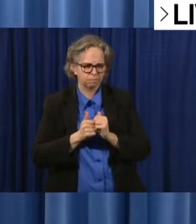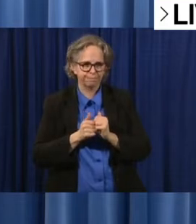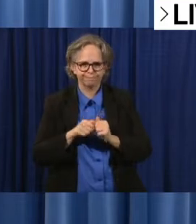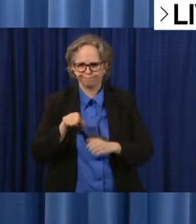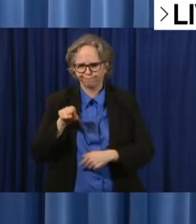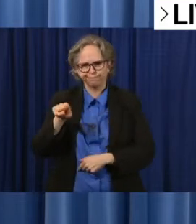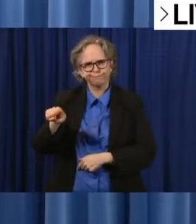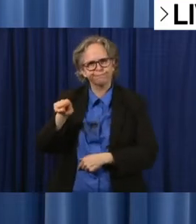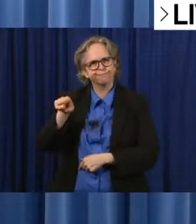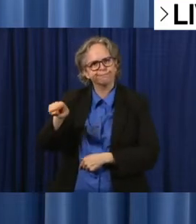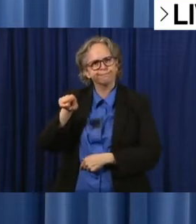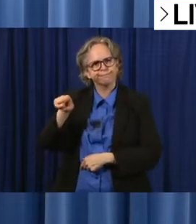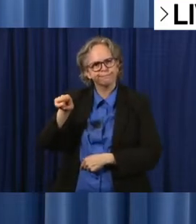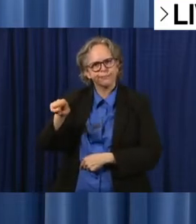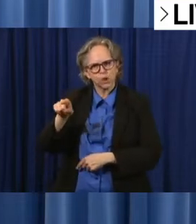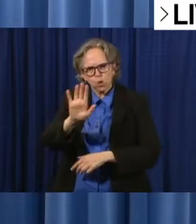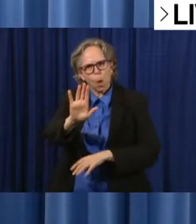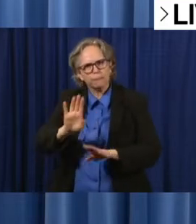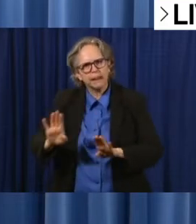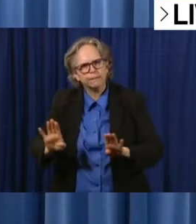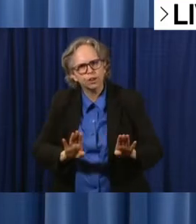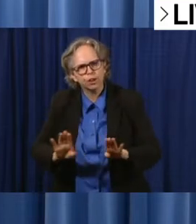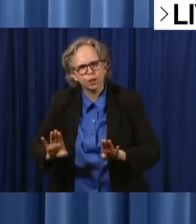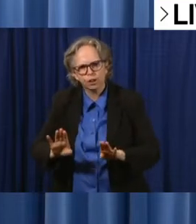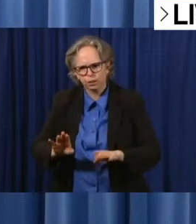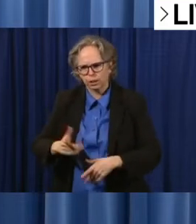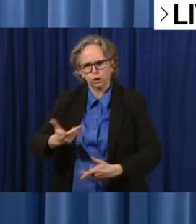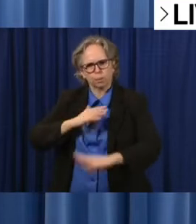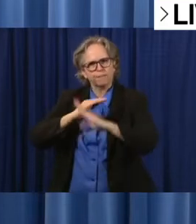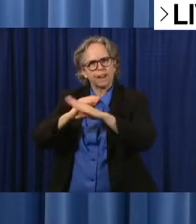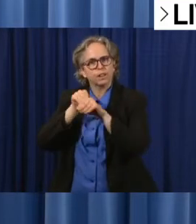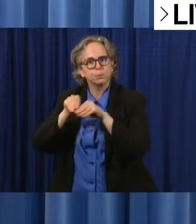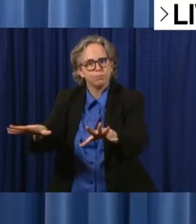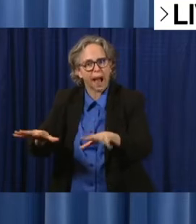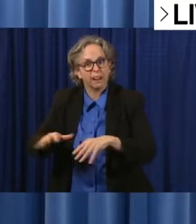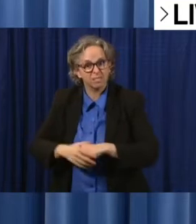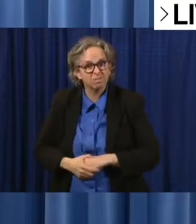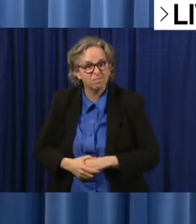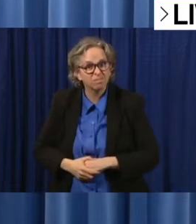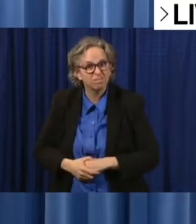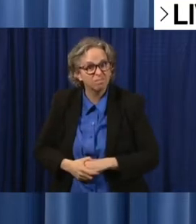are in preventing the spread of the